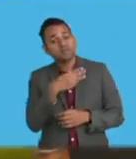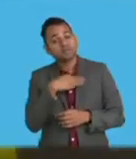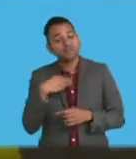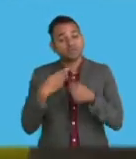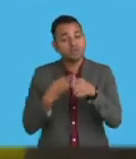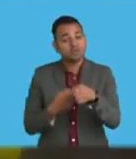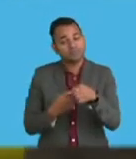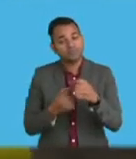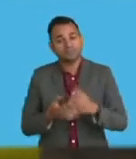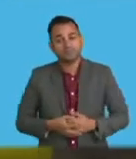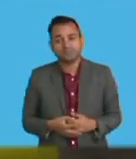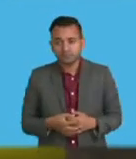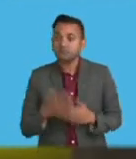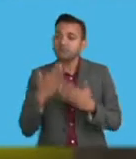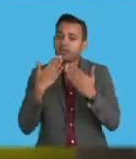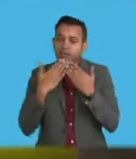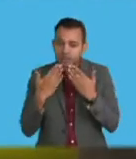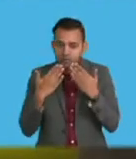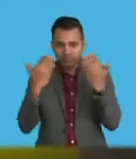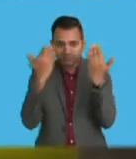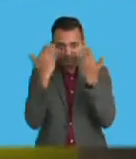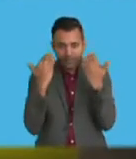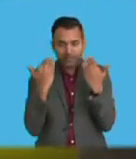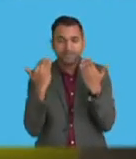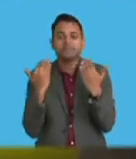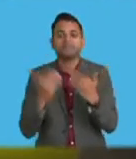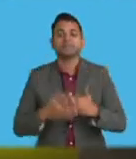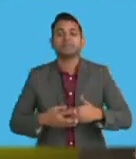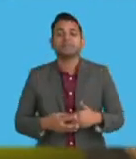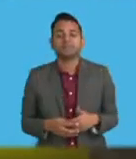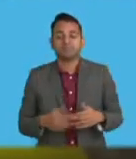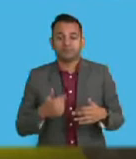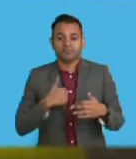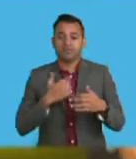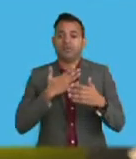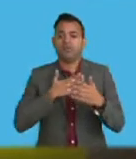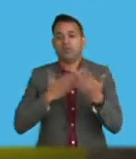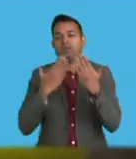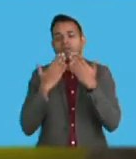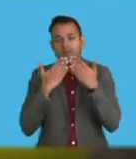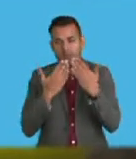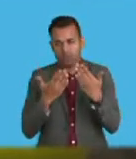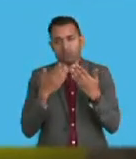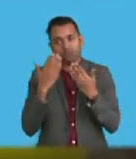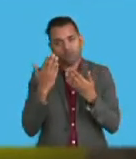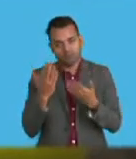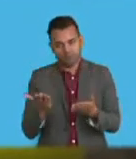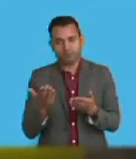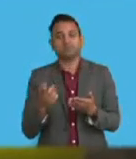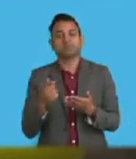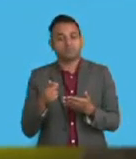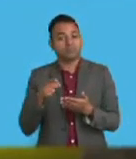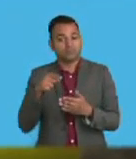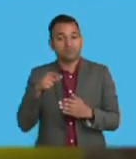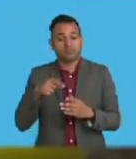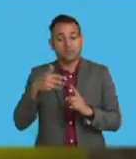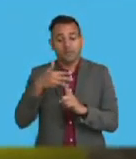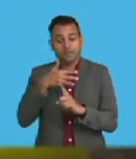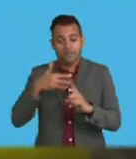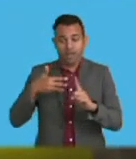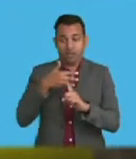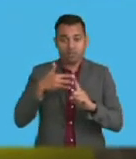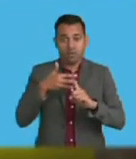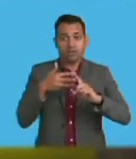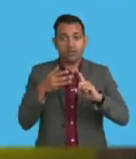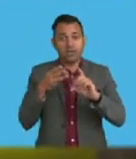Thank you, Madam Speaker. Madam Speaker, I'd like to thank the Honourable Member, who's obviously from the media background, for this question. Madam